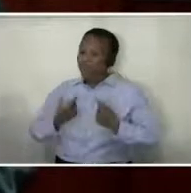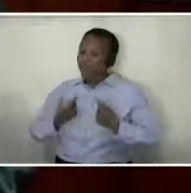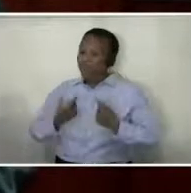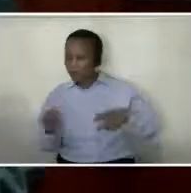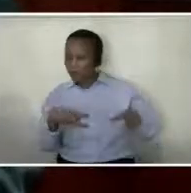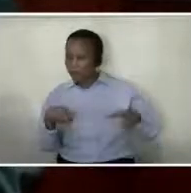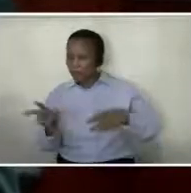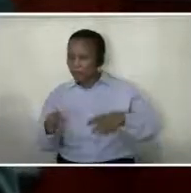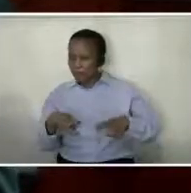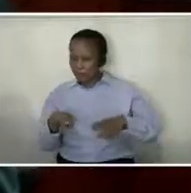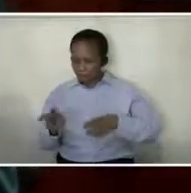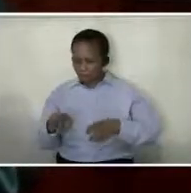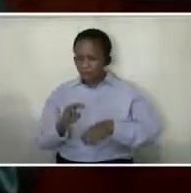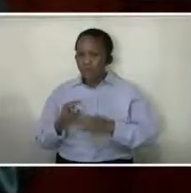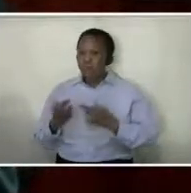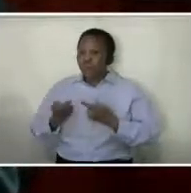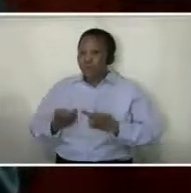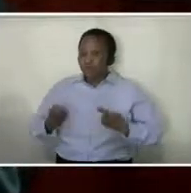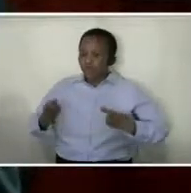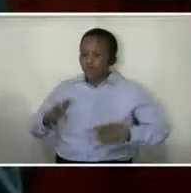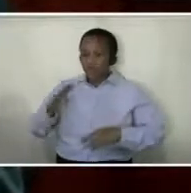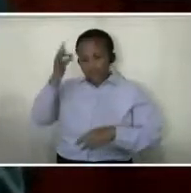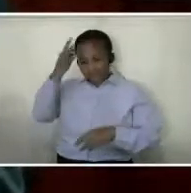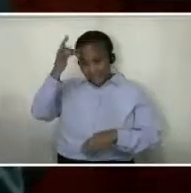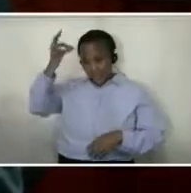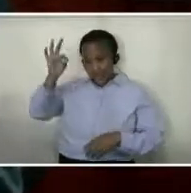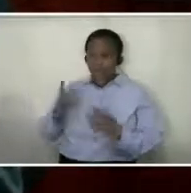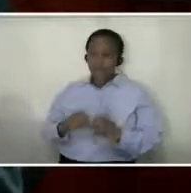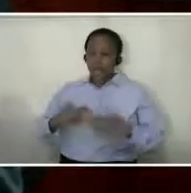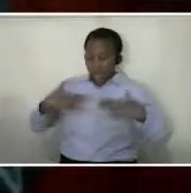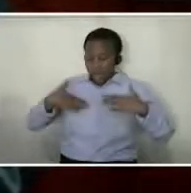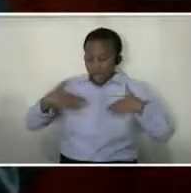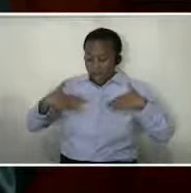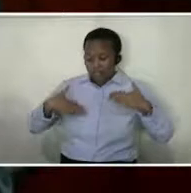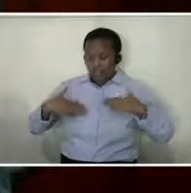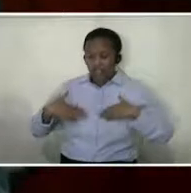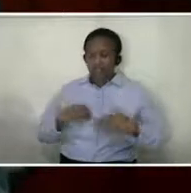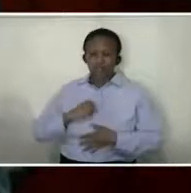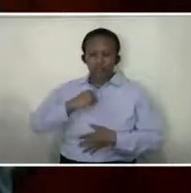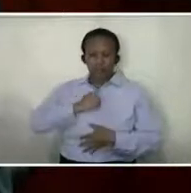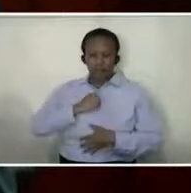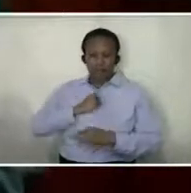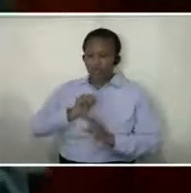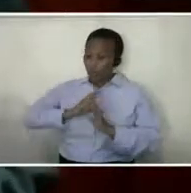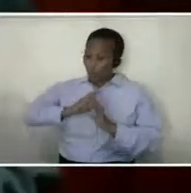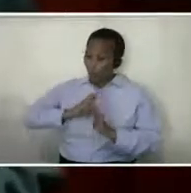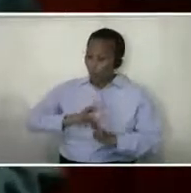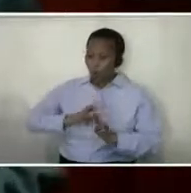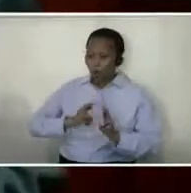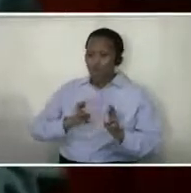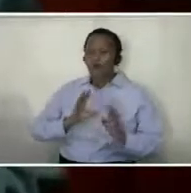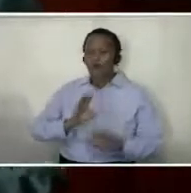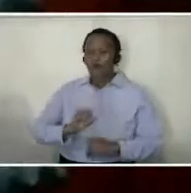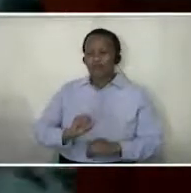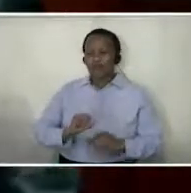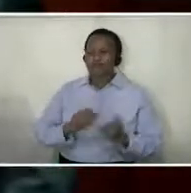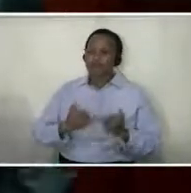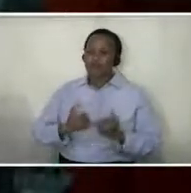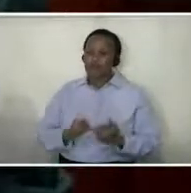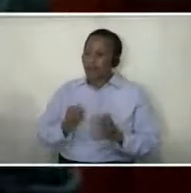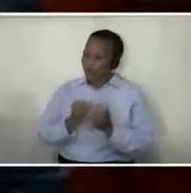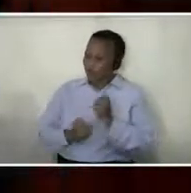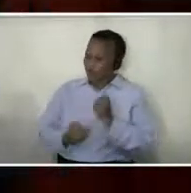resources. As such, maladministration has become the order of the day. Individuals with no